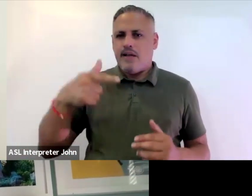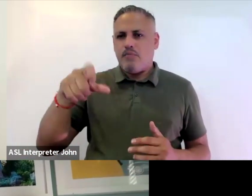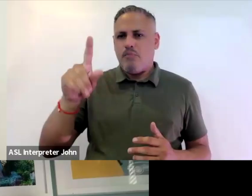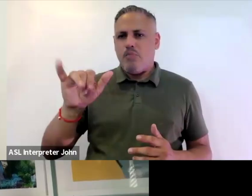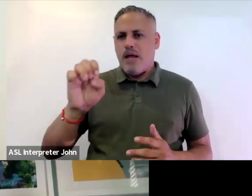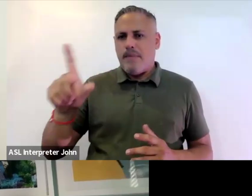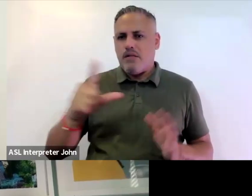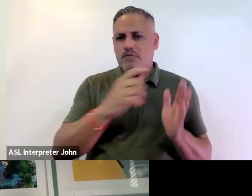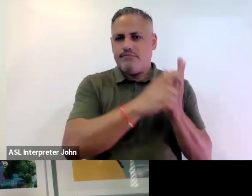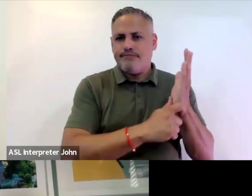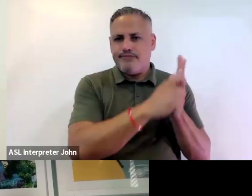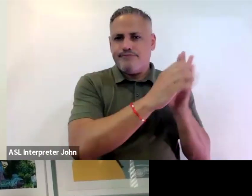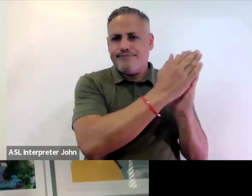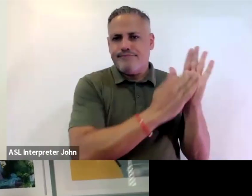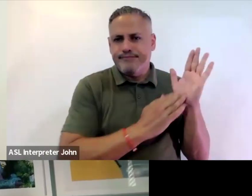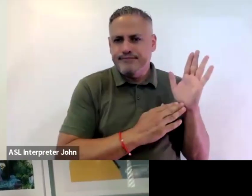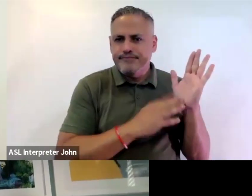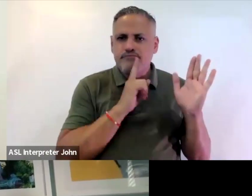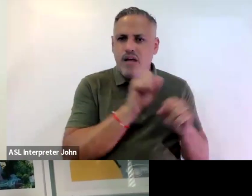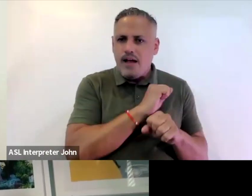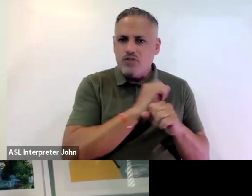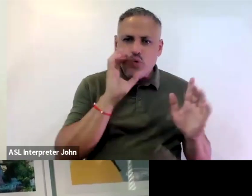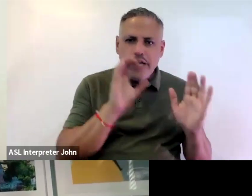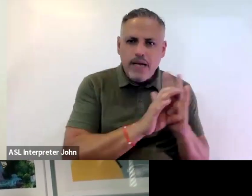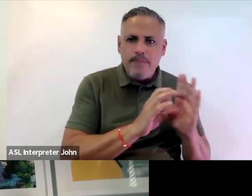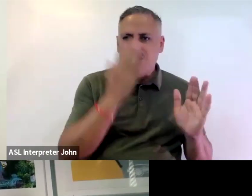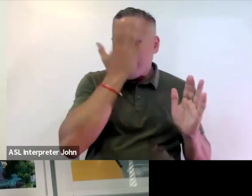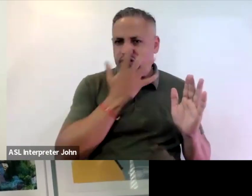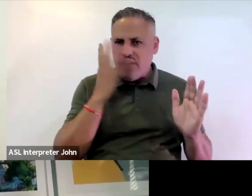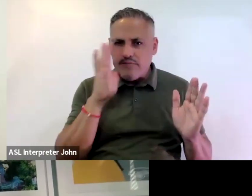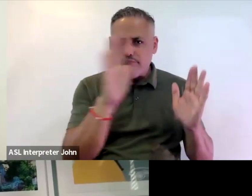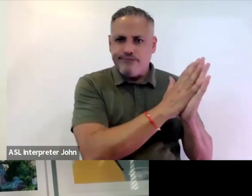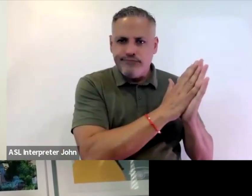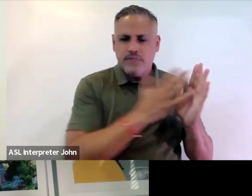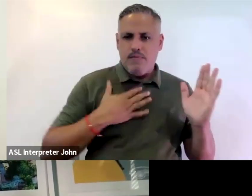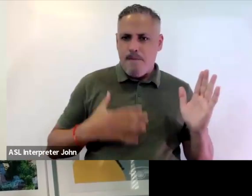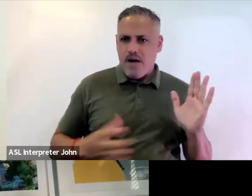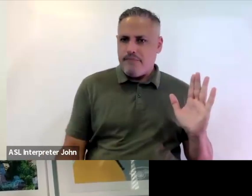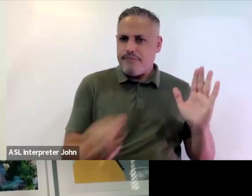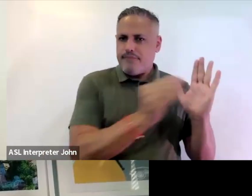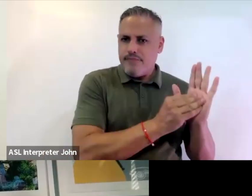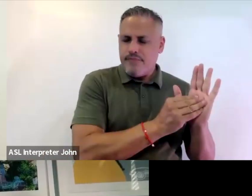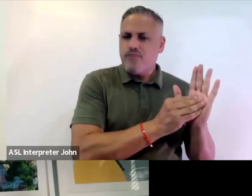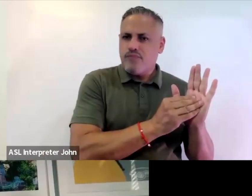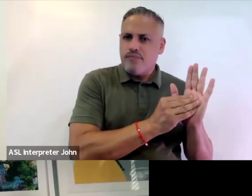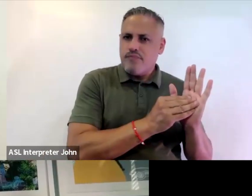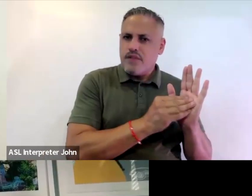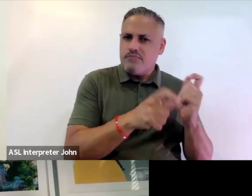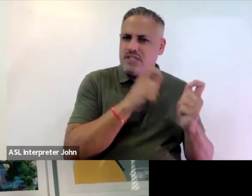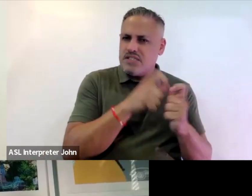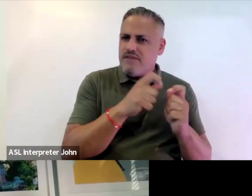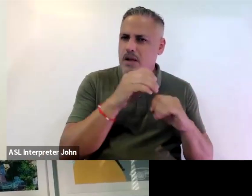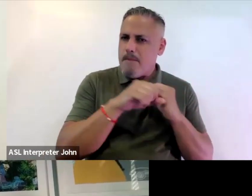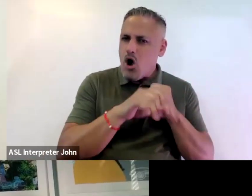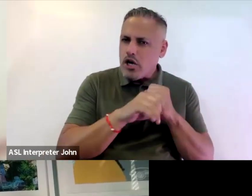they're utilizing, your actual image, your actual face and body to put on a particular piece of